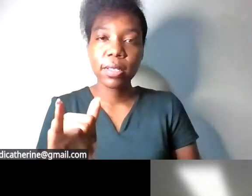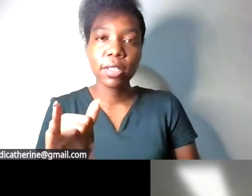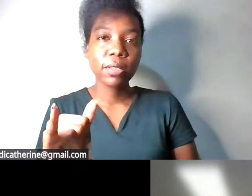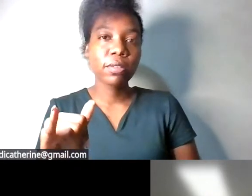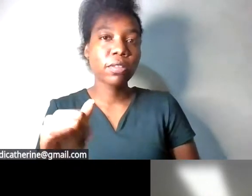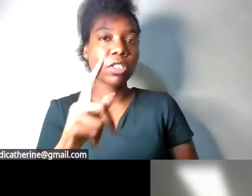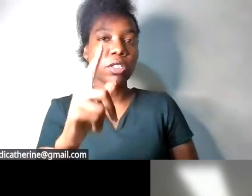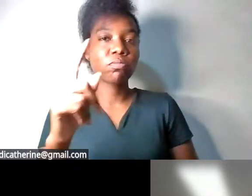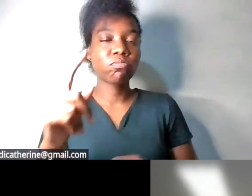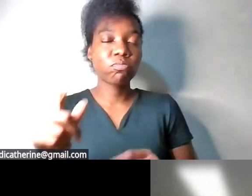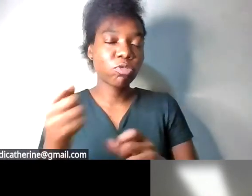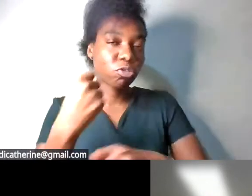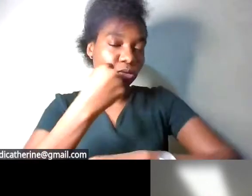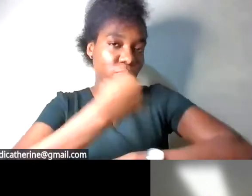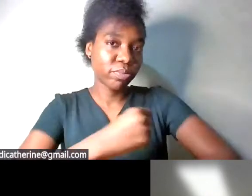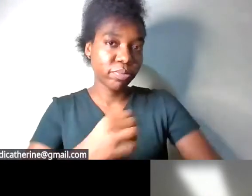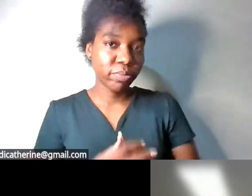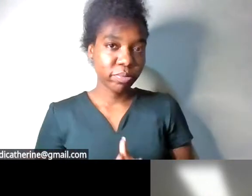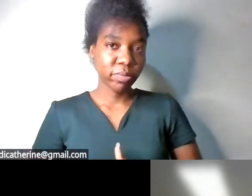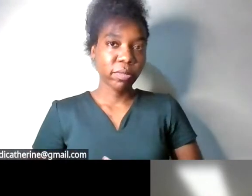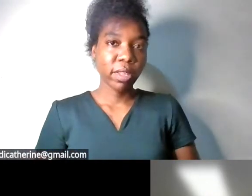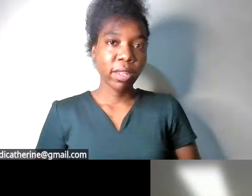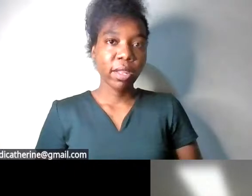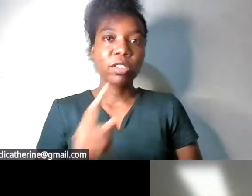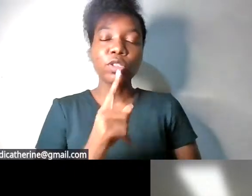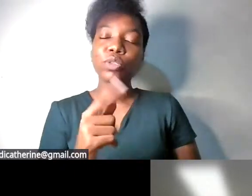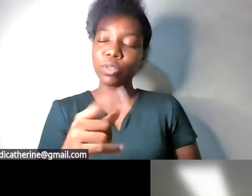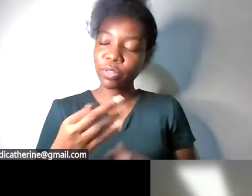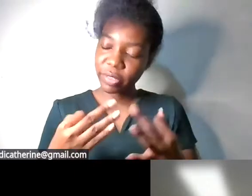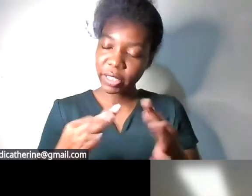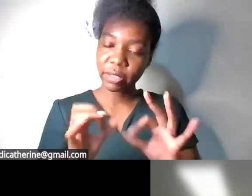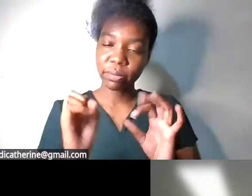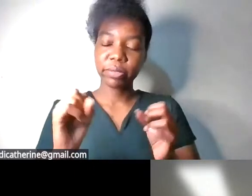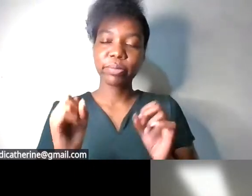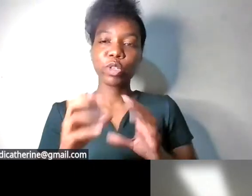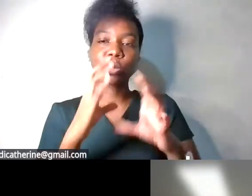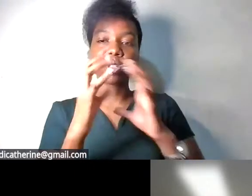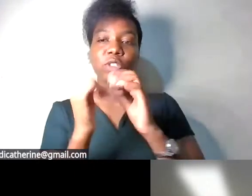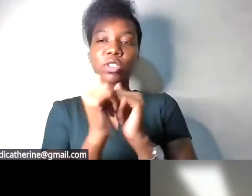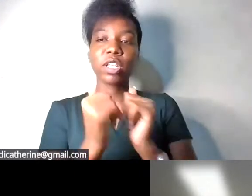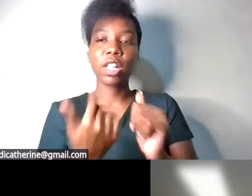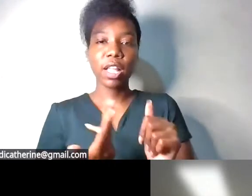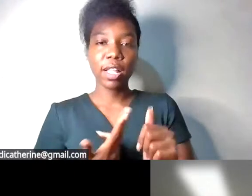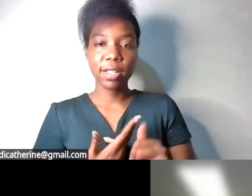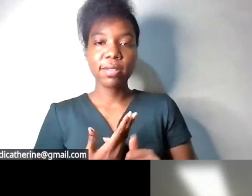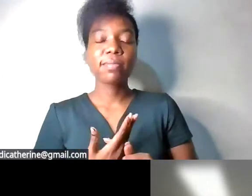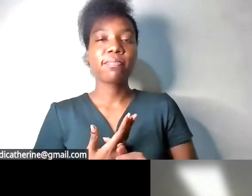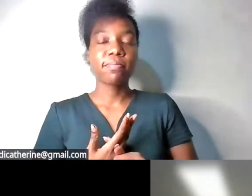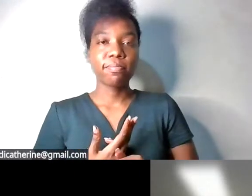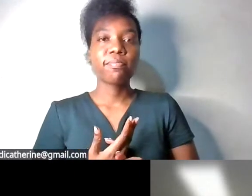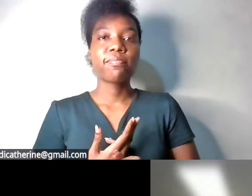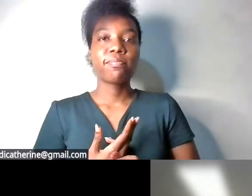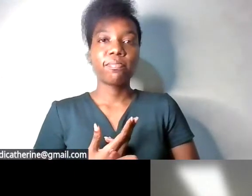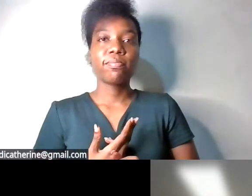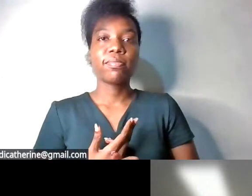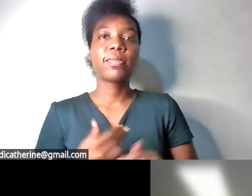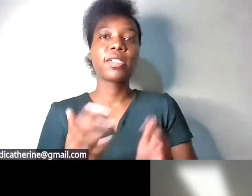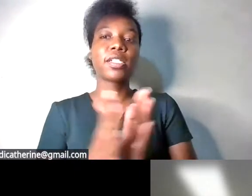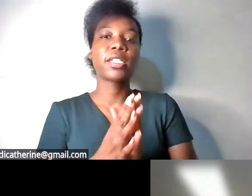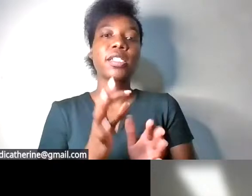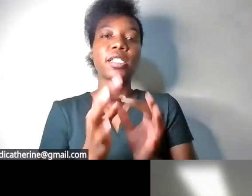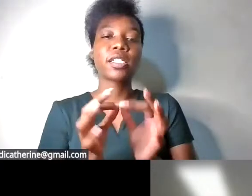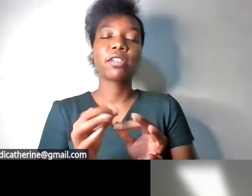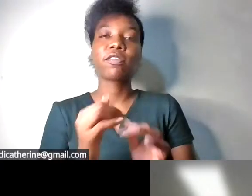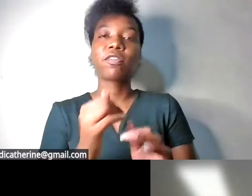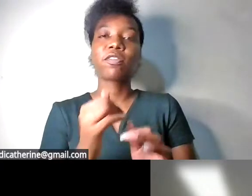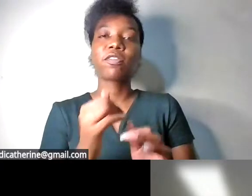School. So feel free to reach out to us through Precision HR. And if not, you give us your address, we shall